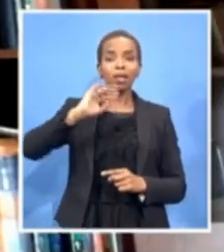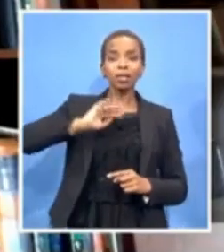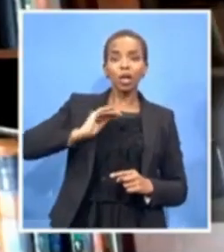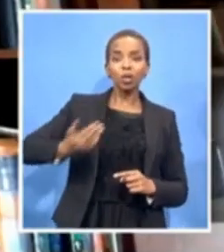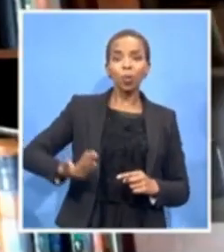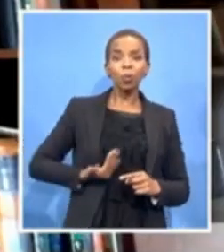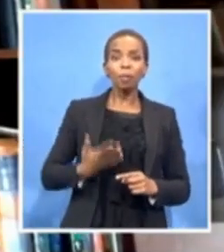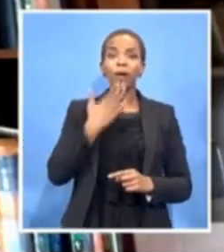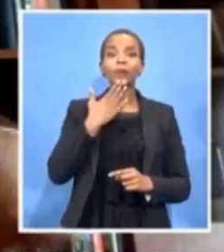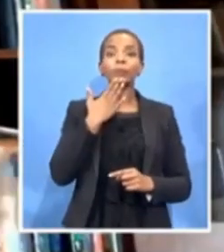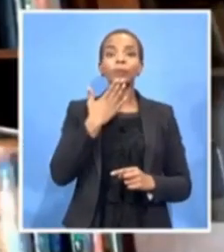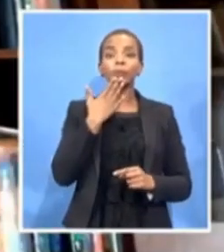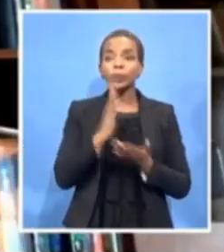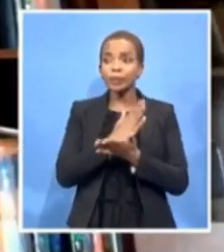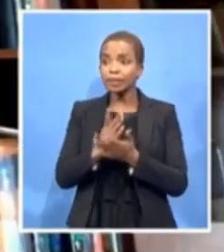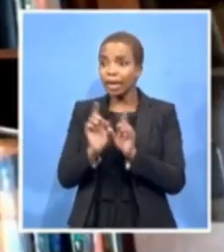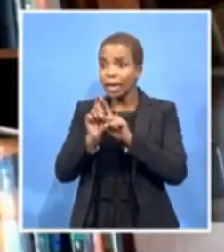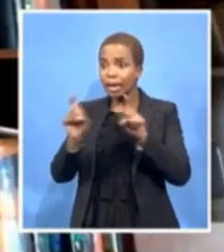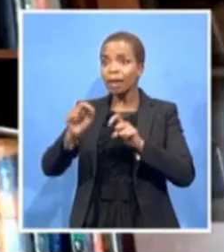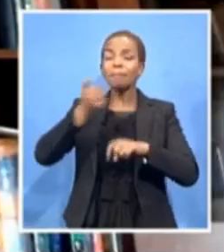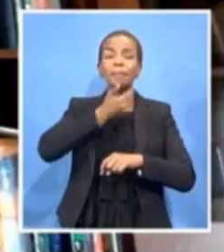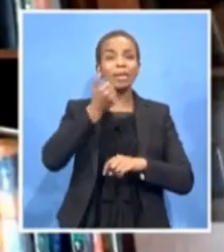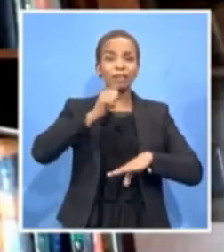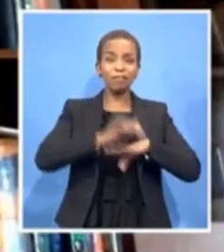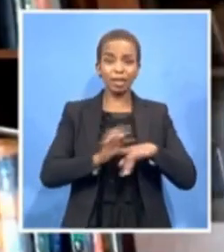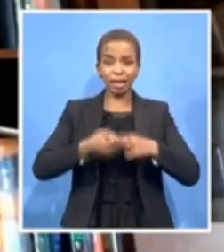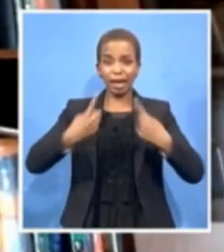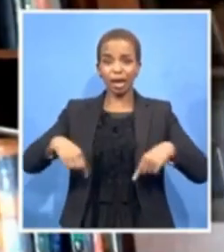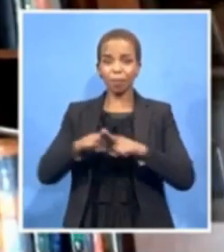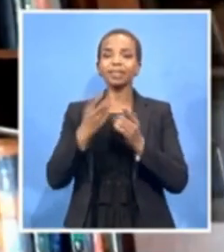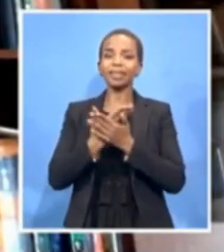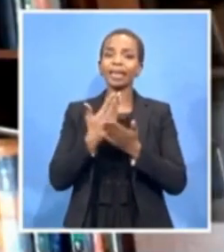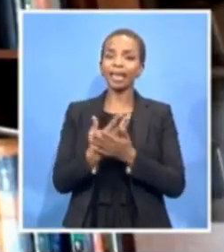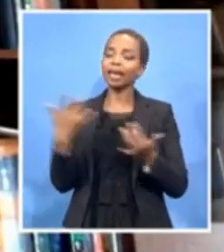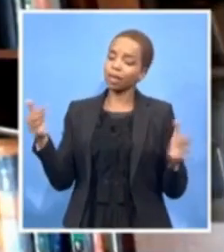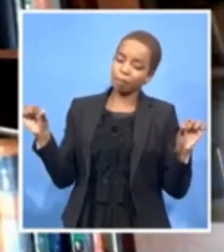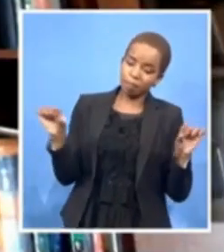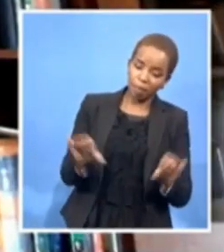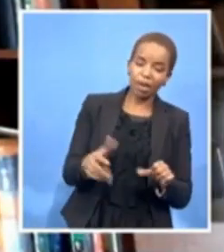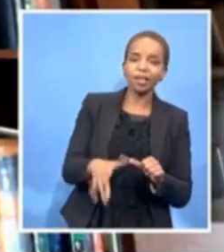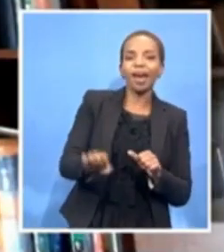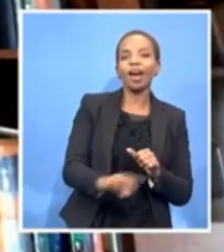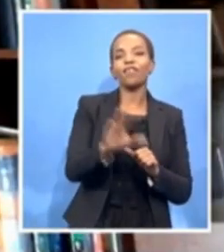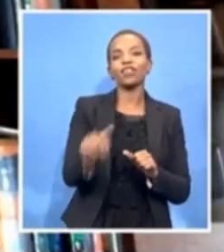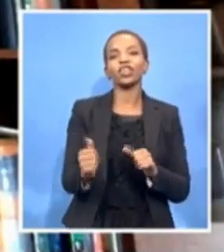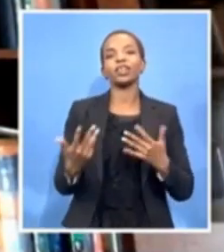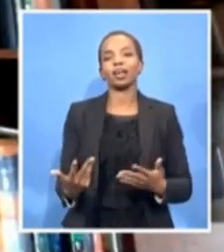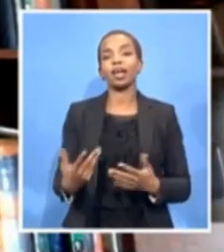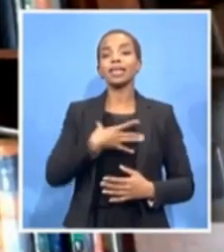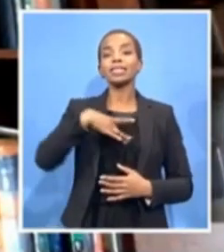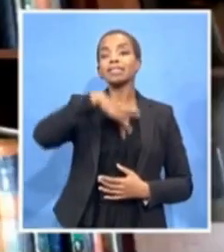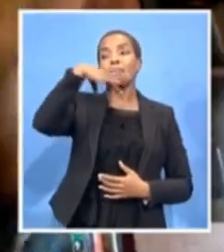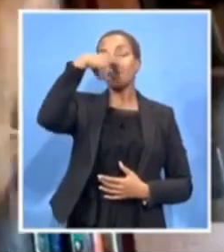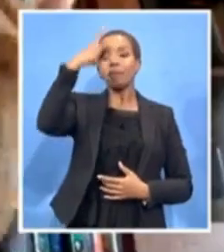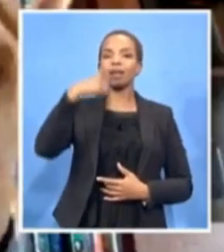have something to come back to Africa for, a spirit which says that united we stand and